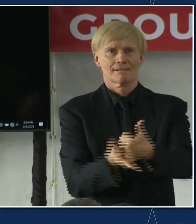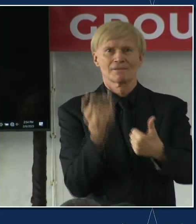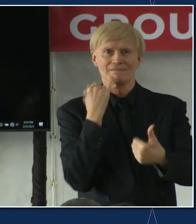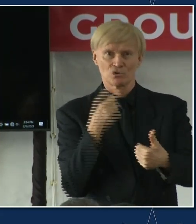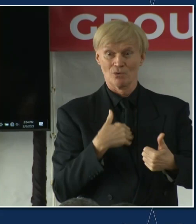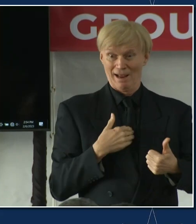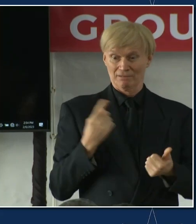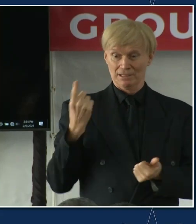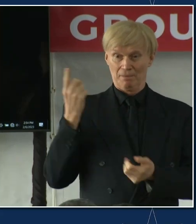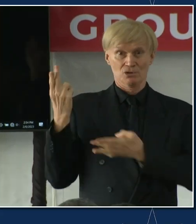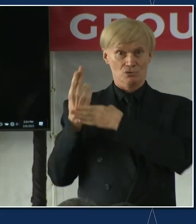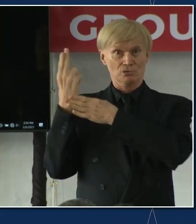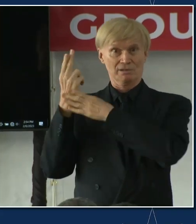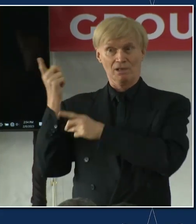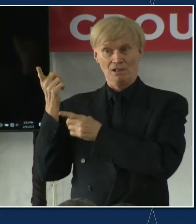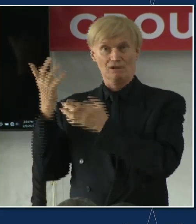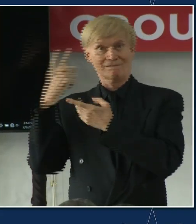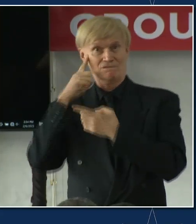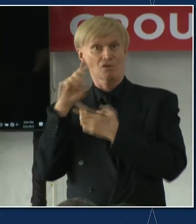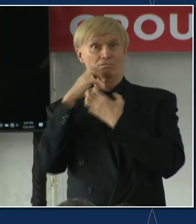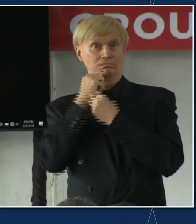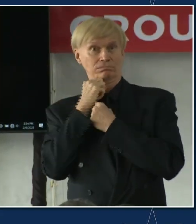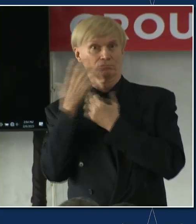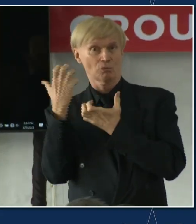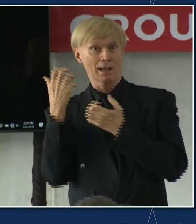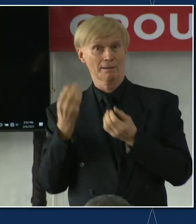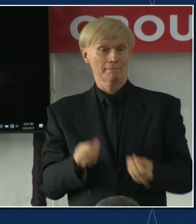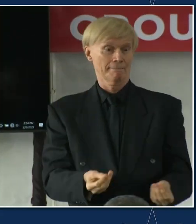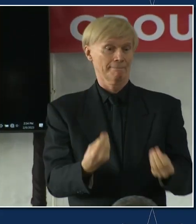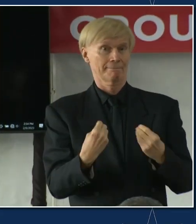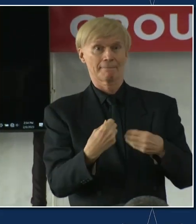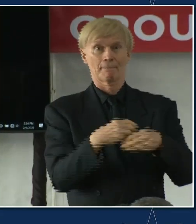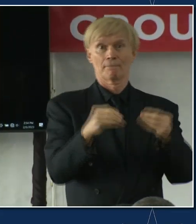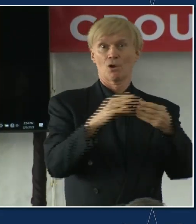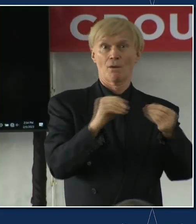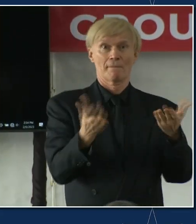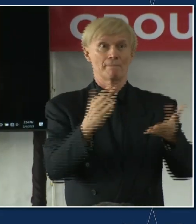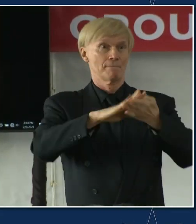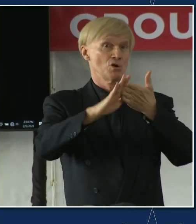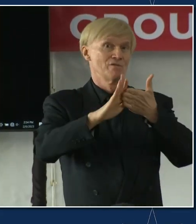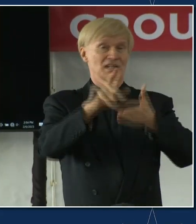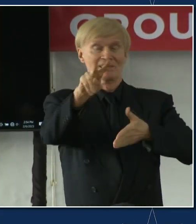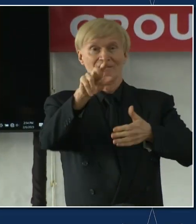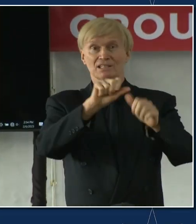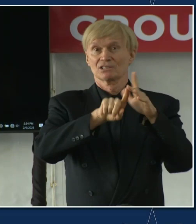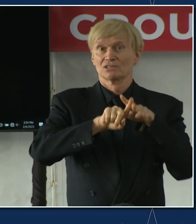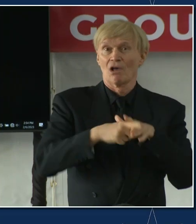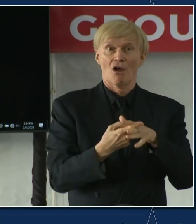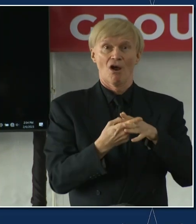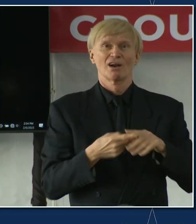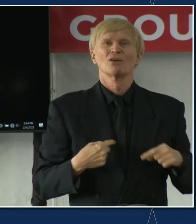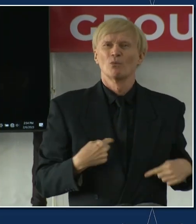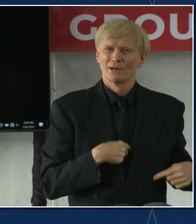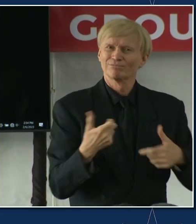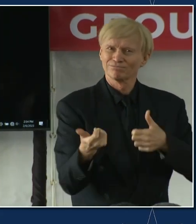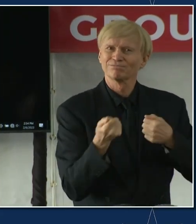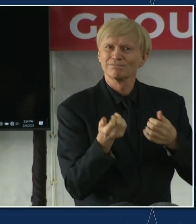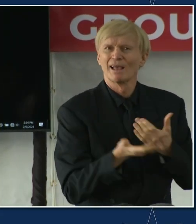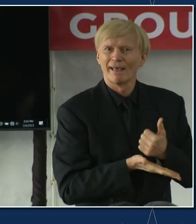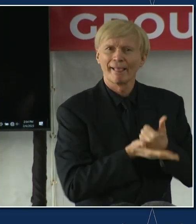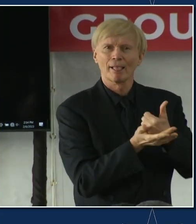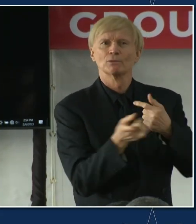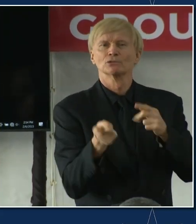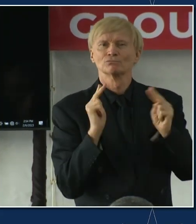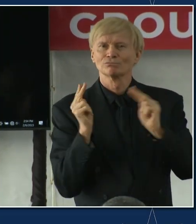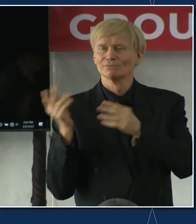the entertainment industry and wants to make more of it, make a movie, make a project, get a television series started. We're here to help, to smooth the